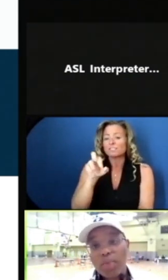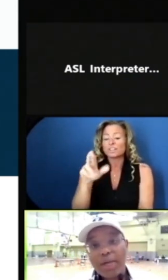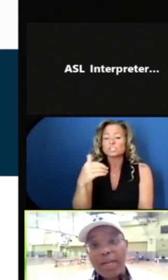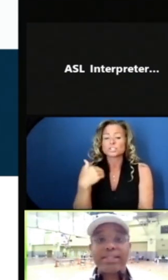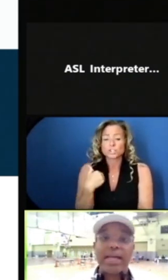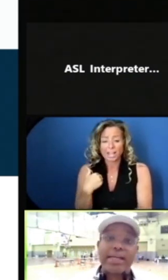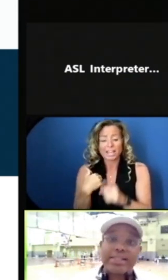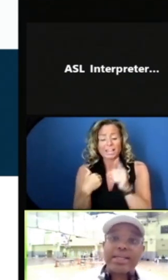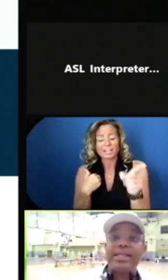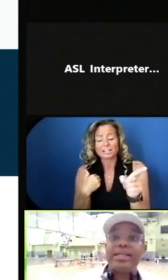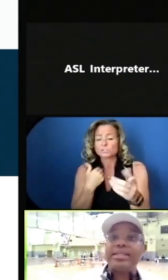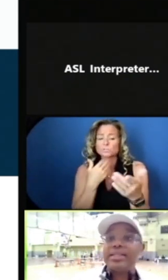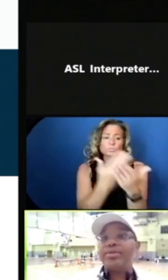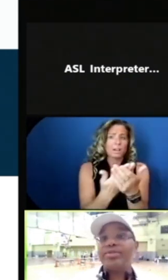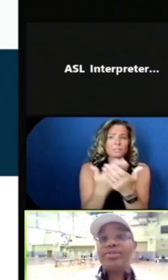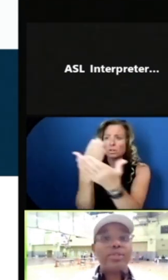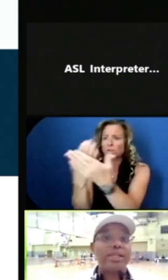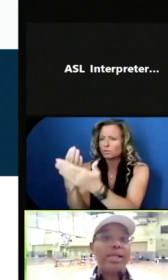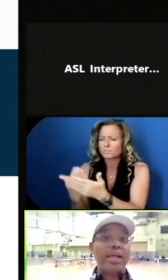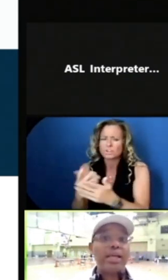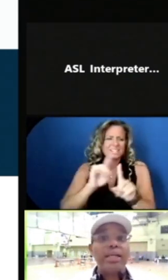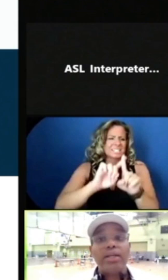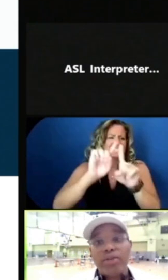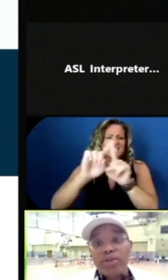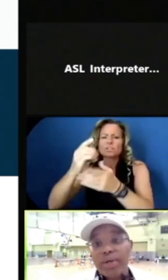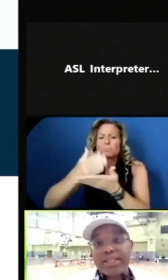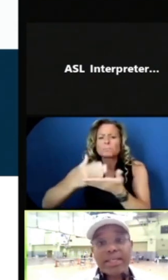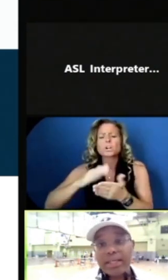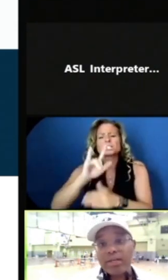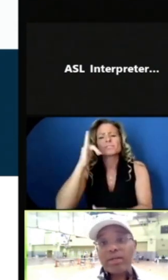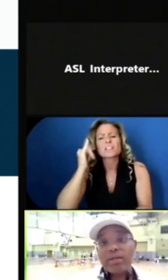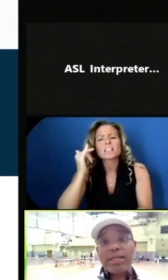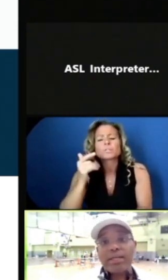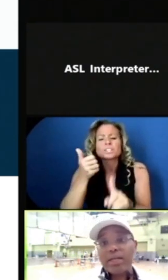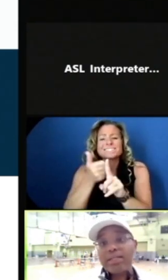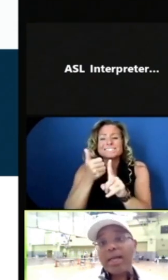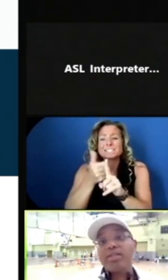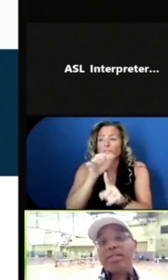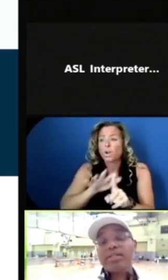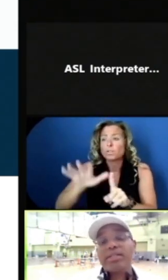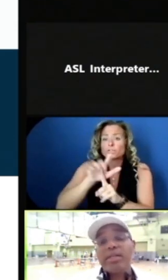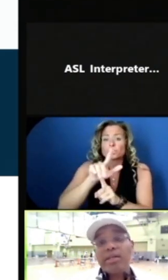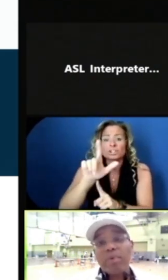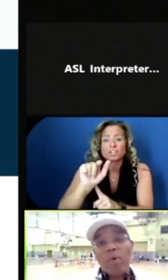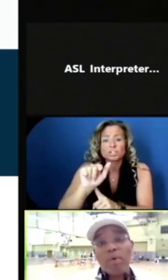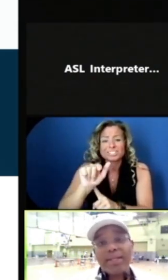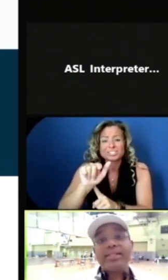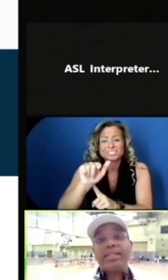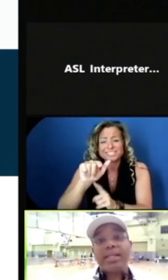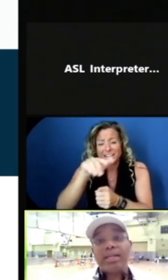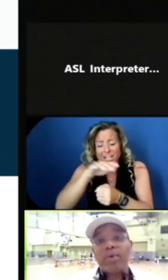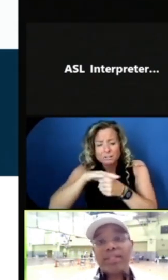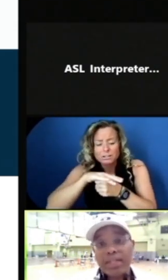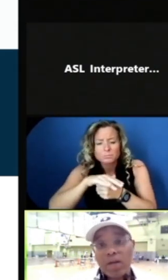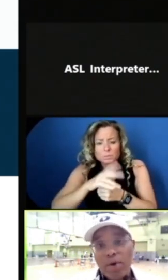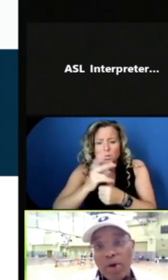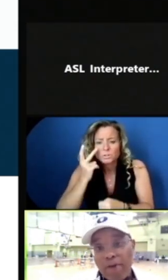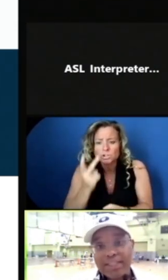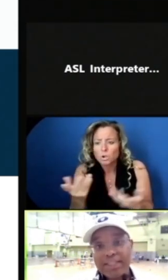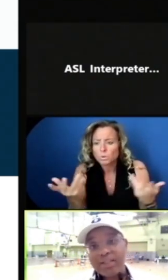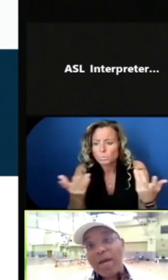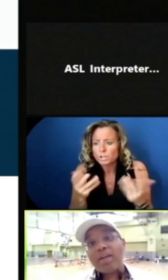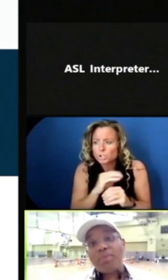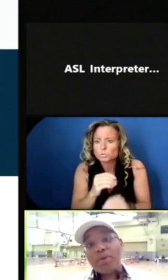Kaiser Permanente, Dignity, Cedars, UCLA, USC here in Los Angeles. But what we did see was that there